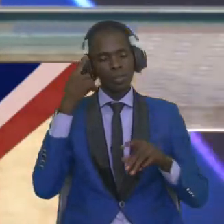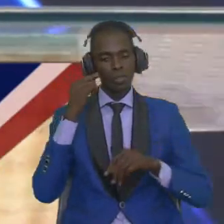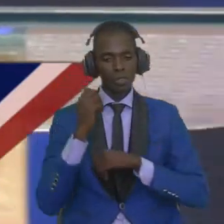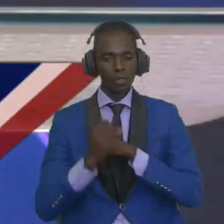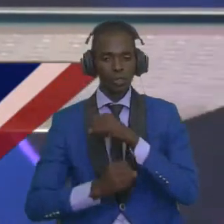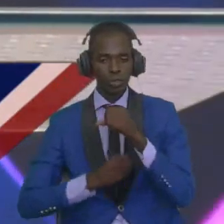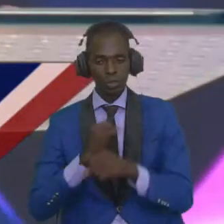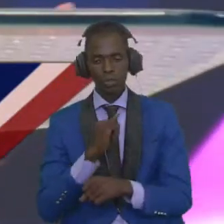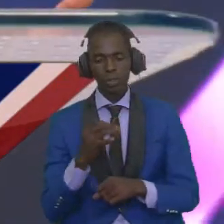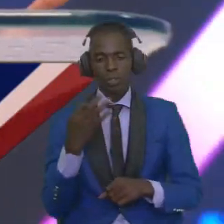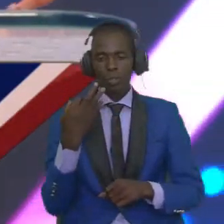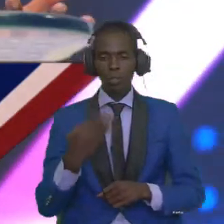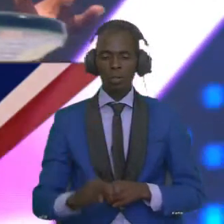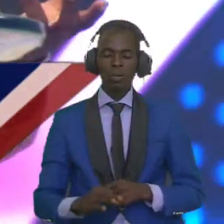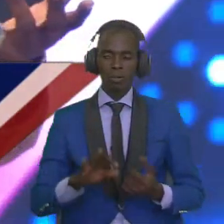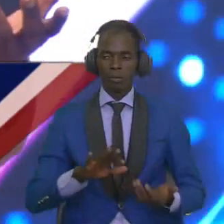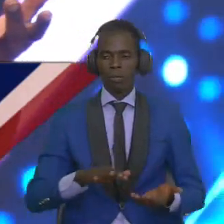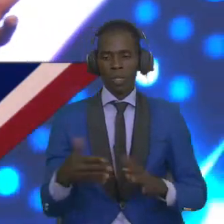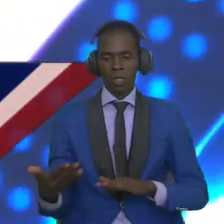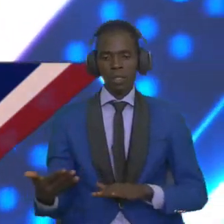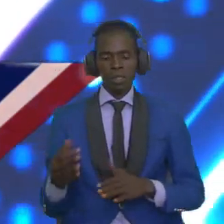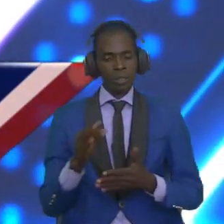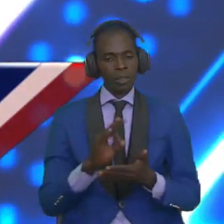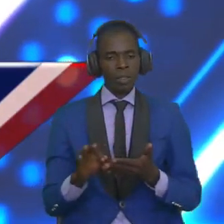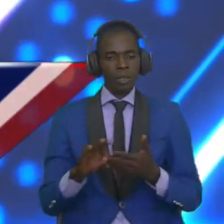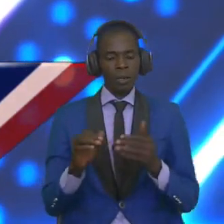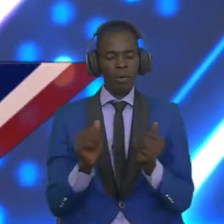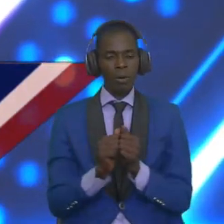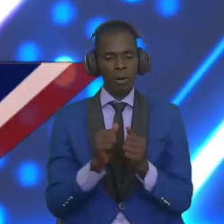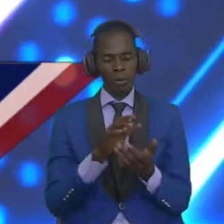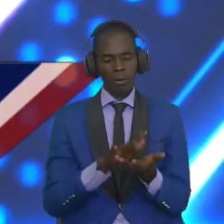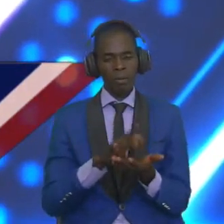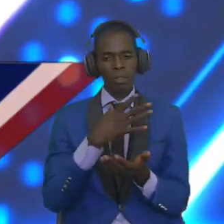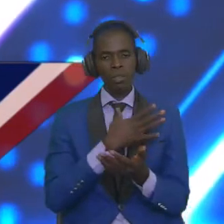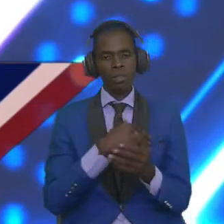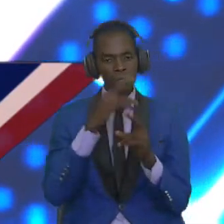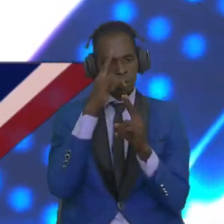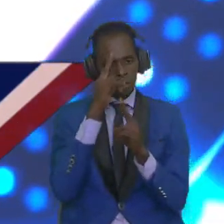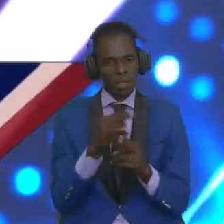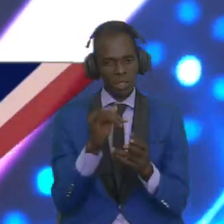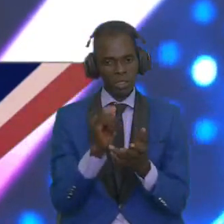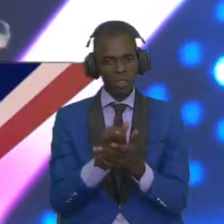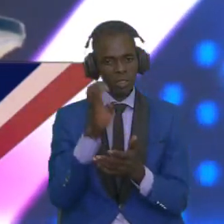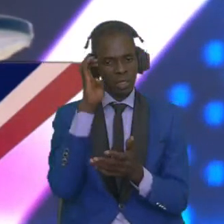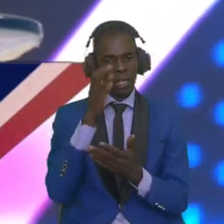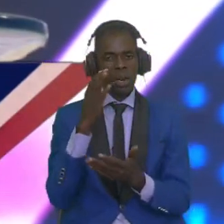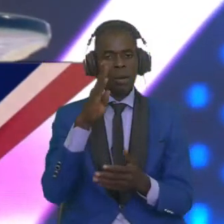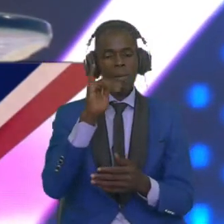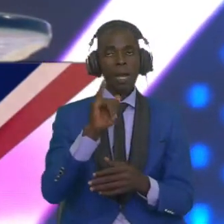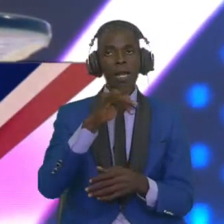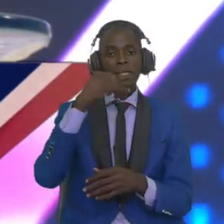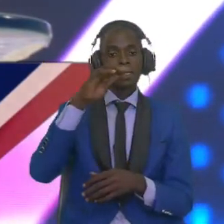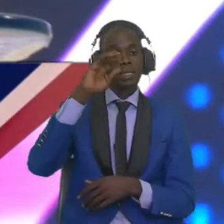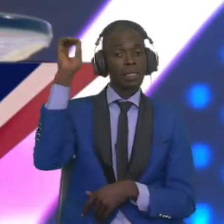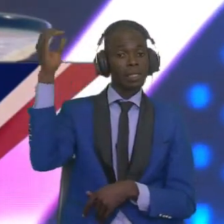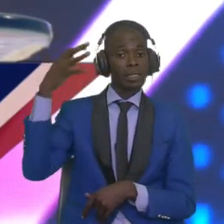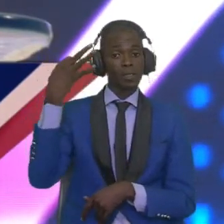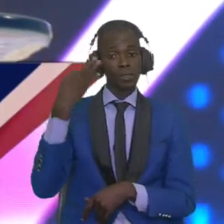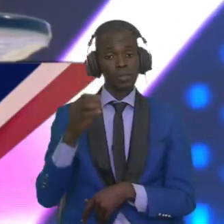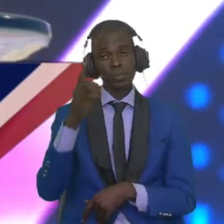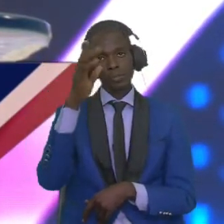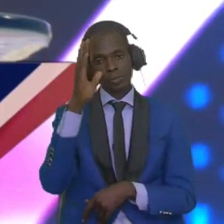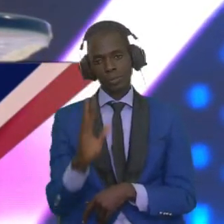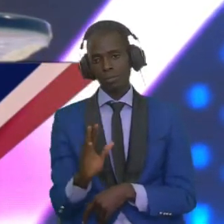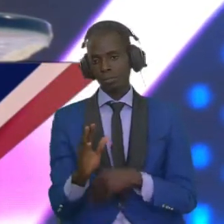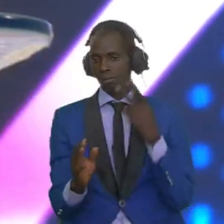of death, crowned with glory and honor, that he, by the grace of God," you